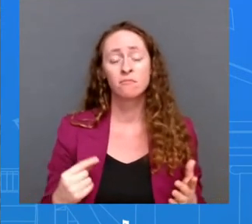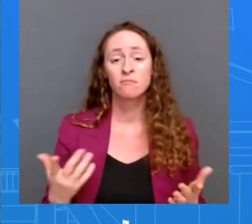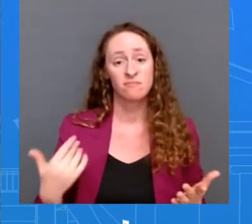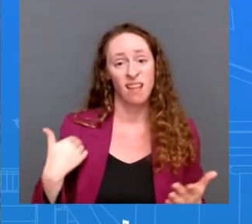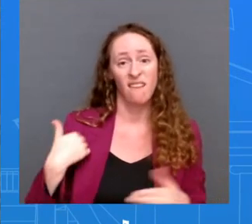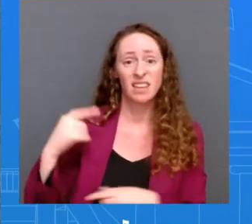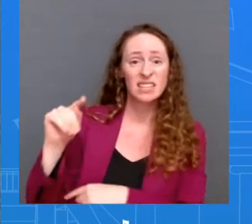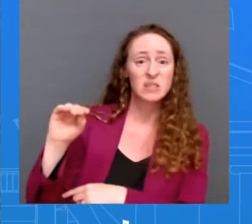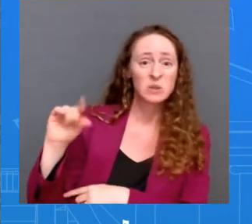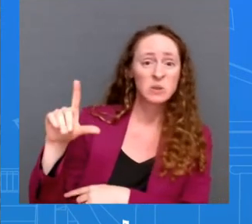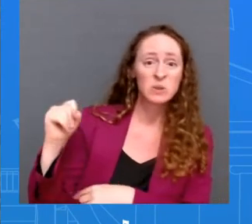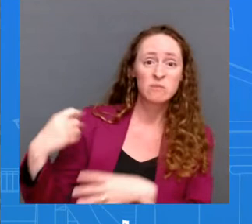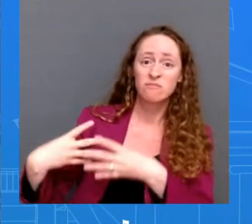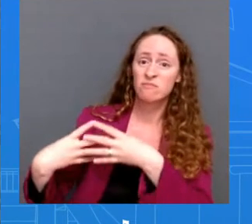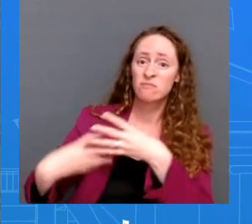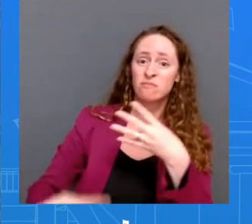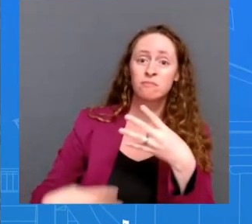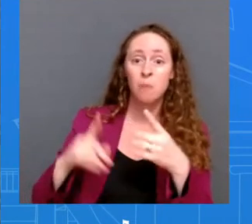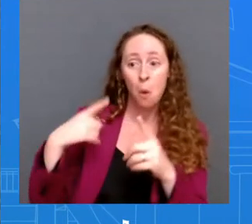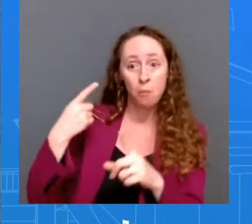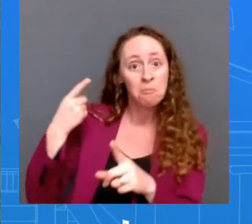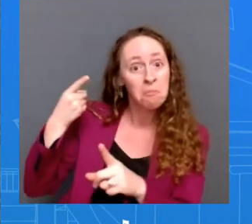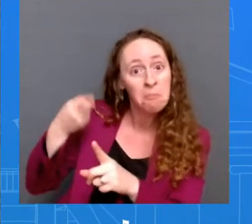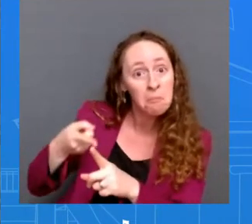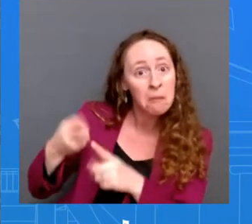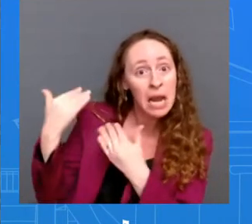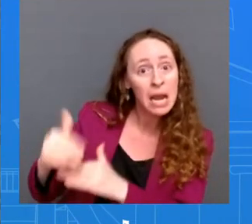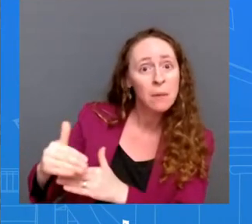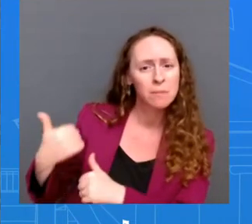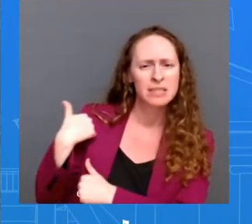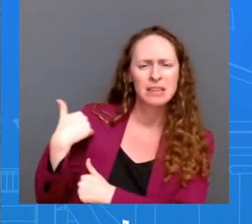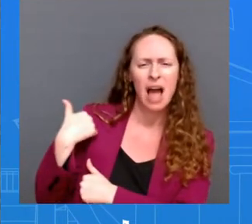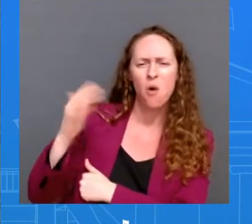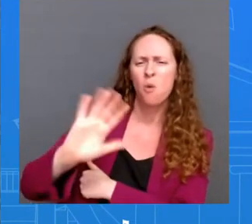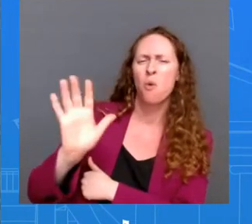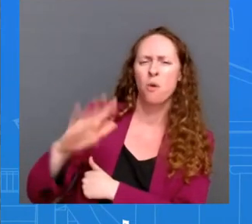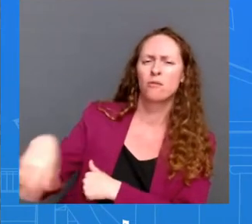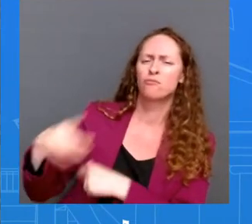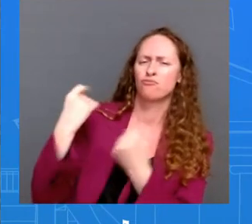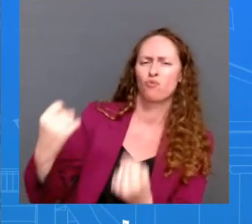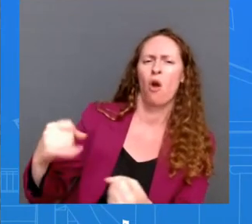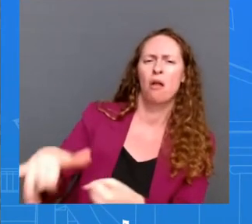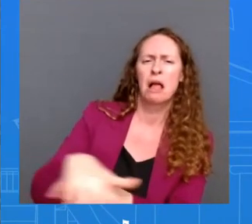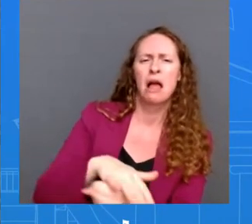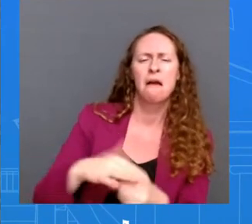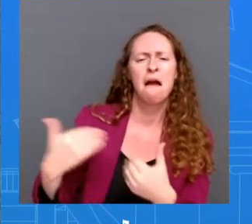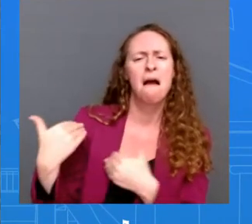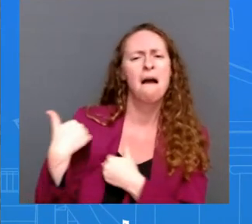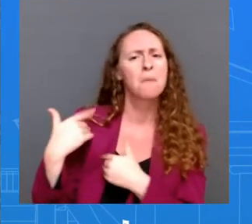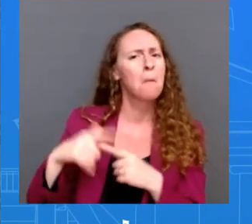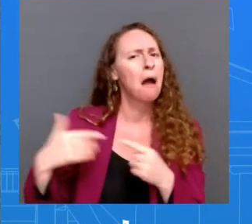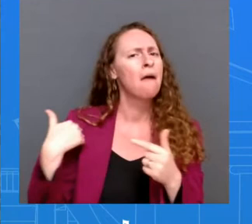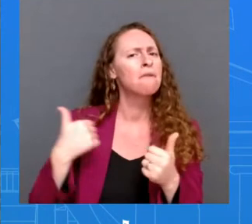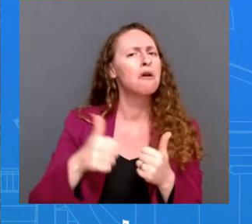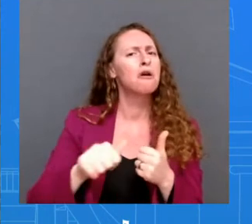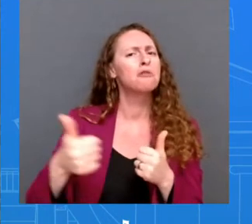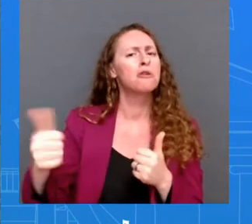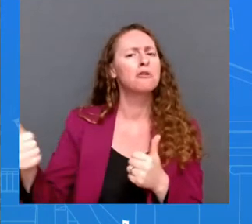We have a robust military capability in the region. We have strong alliances and partnerships in the region. We also